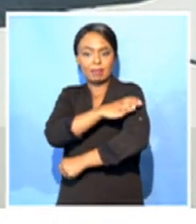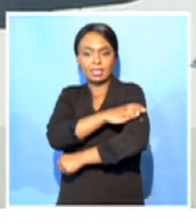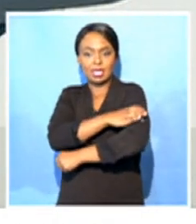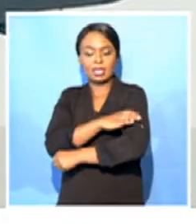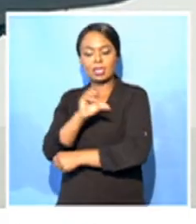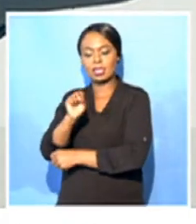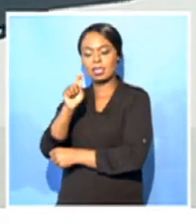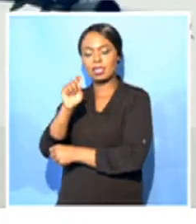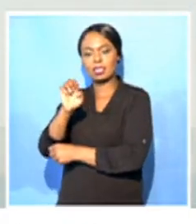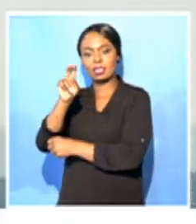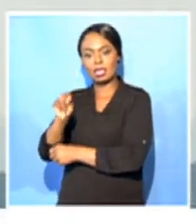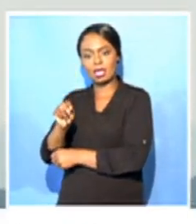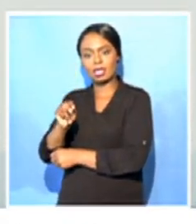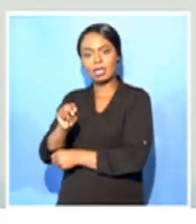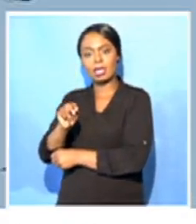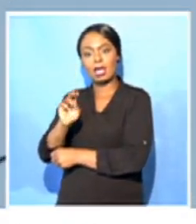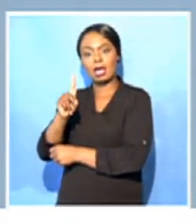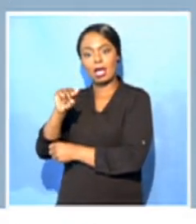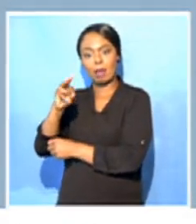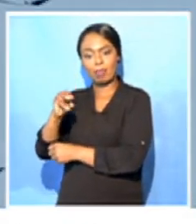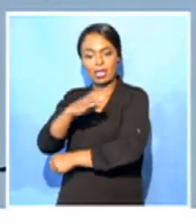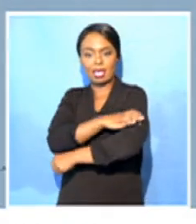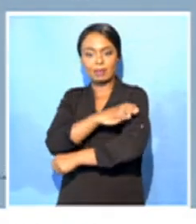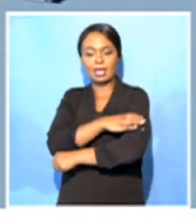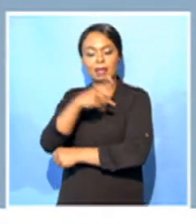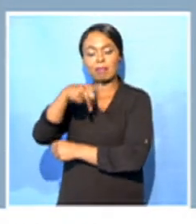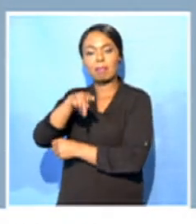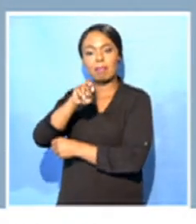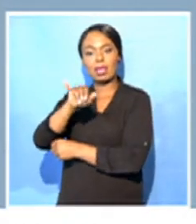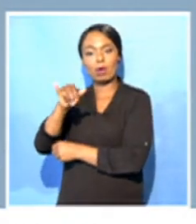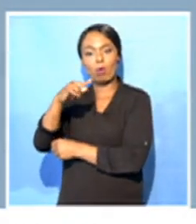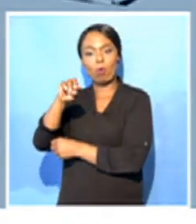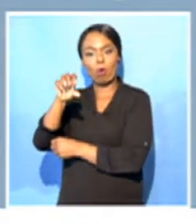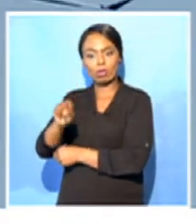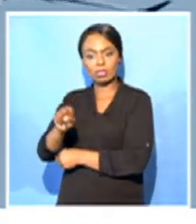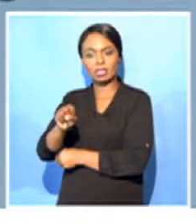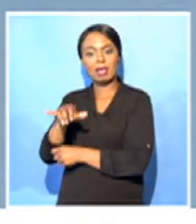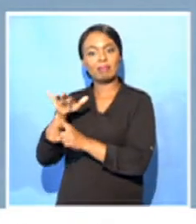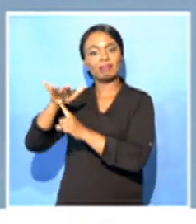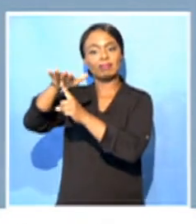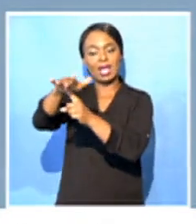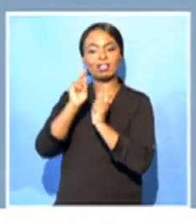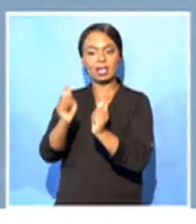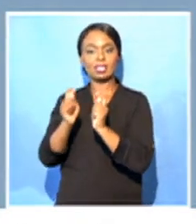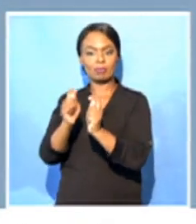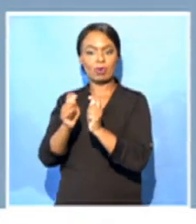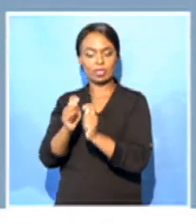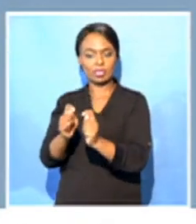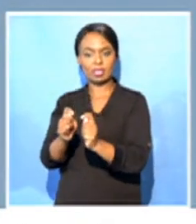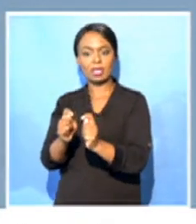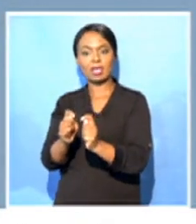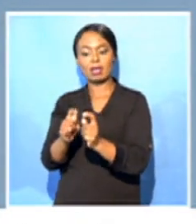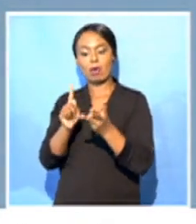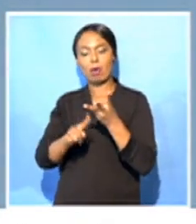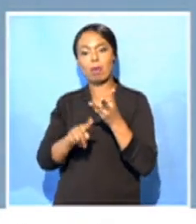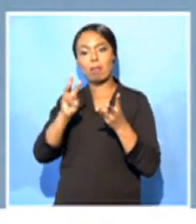Force helicopter pilot. Captain Pierre Gous was an Air Force transport pilot. And First Officer